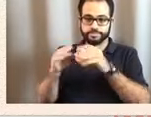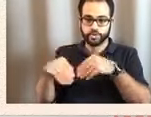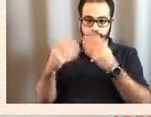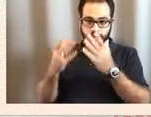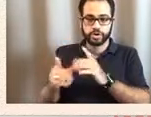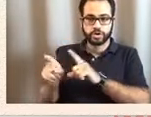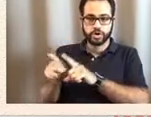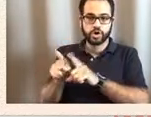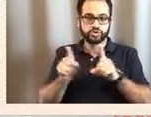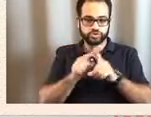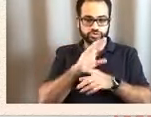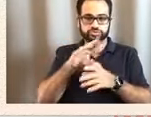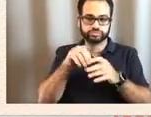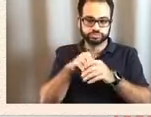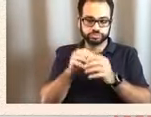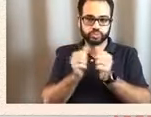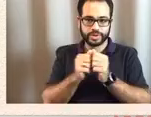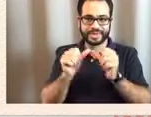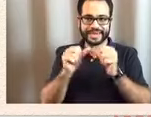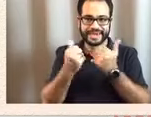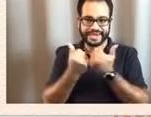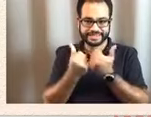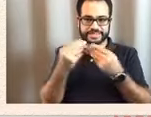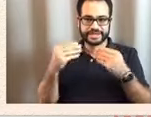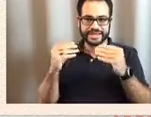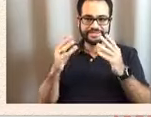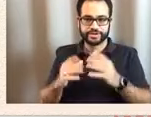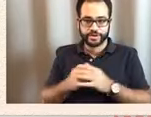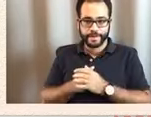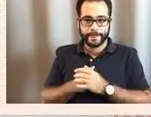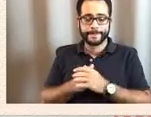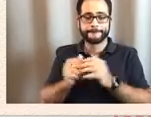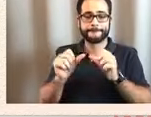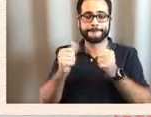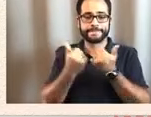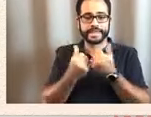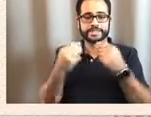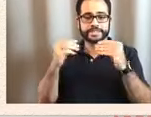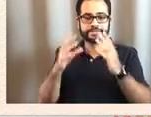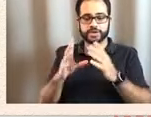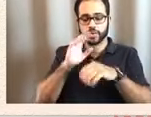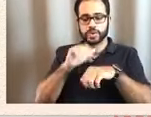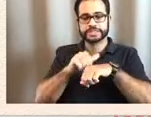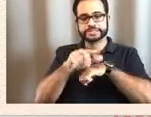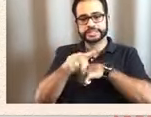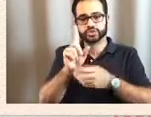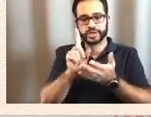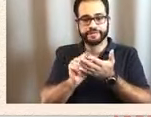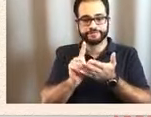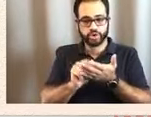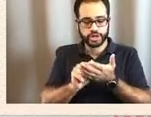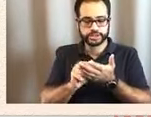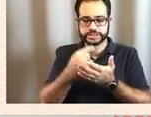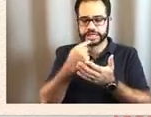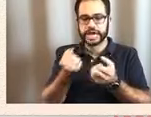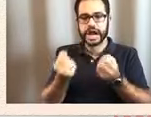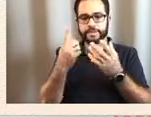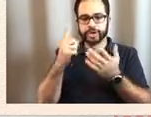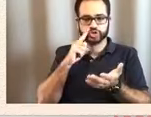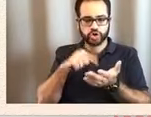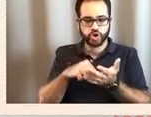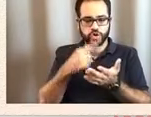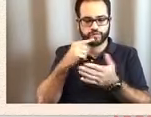an agency vendor. Agency vendors will send you an invoice stating the amount you owe them for the services they